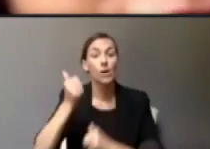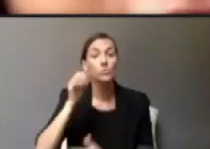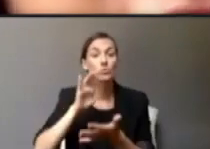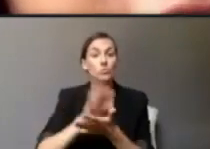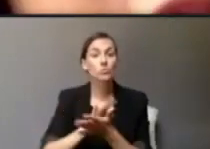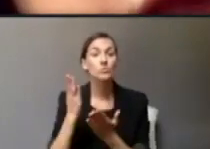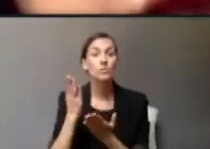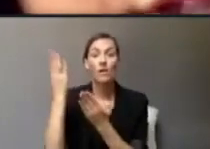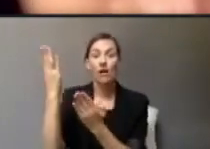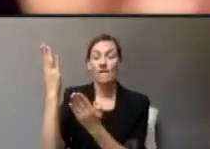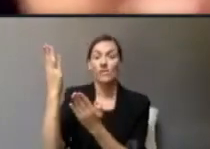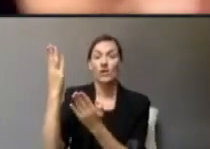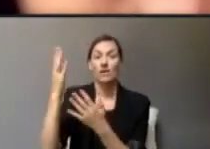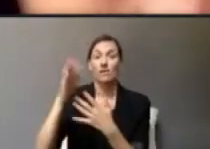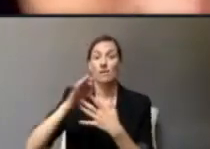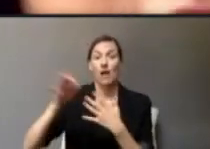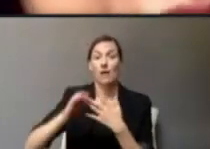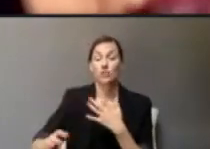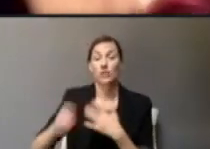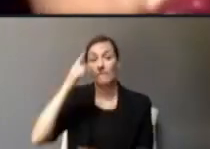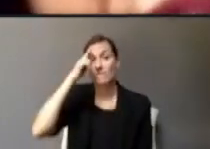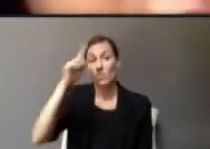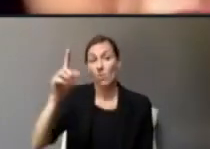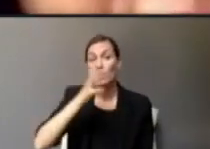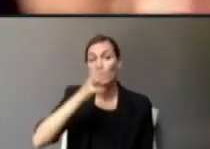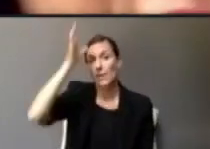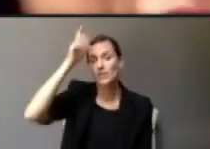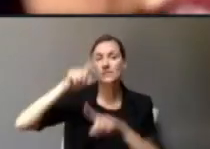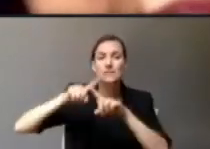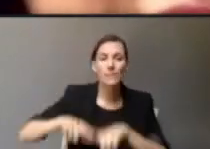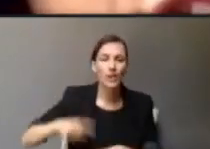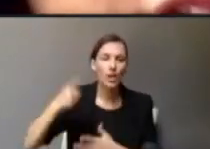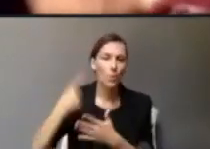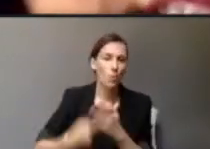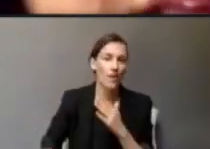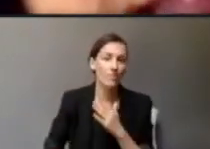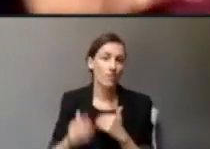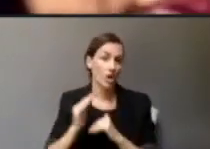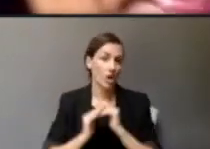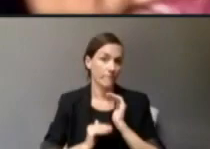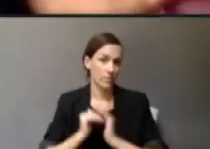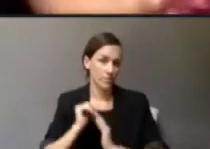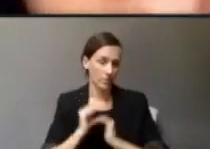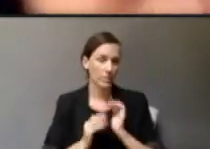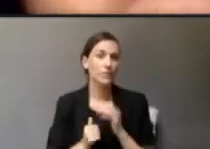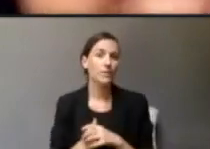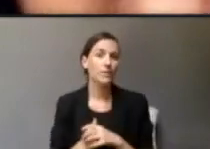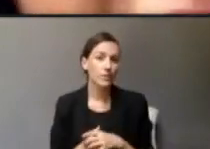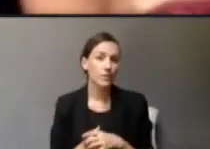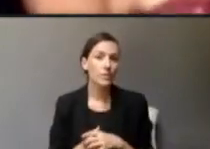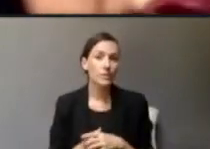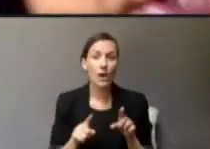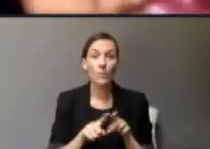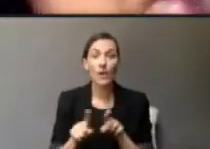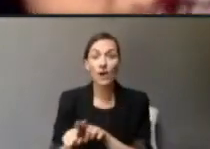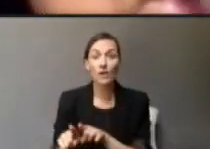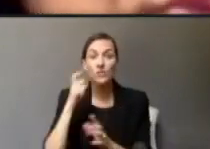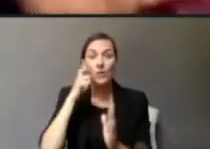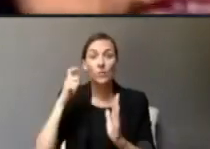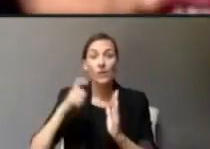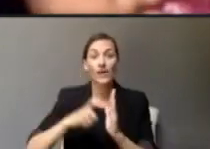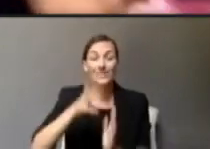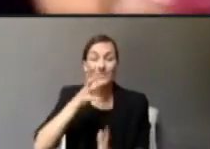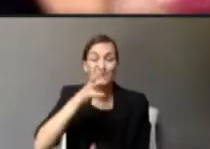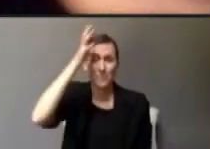an option to parents, depending on what their comfort level is, and like Charlonda said, we also recognize that parents may change